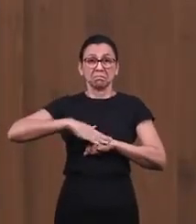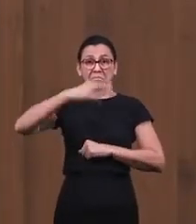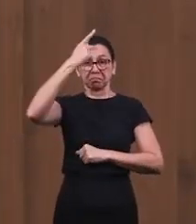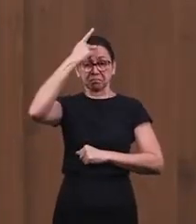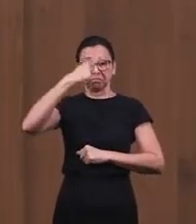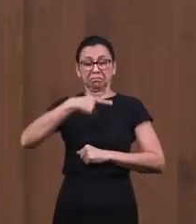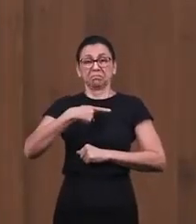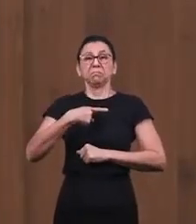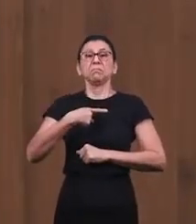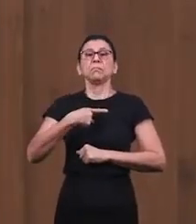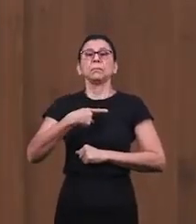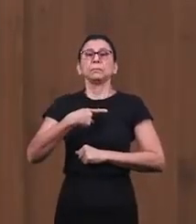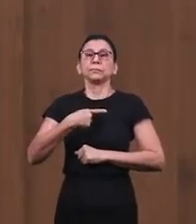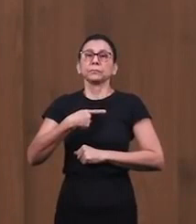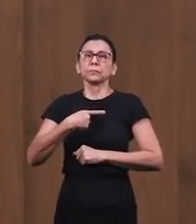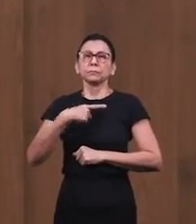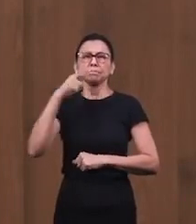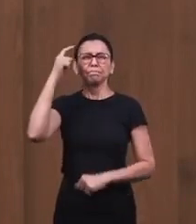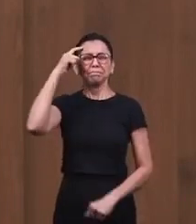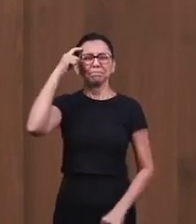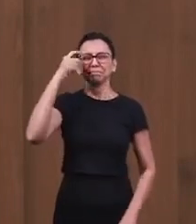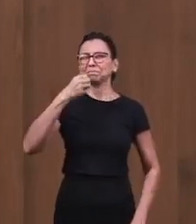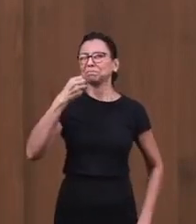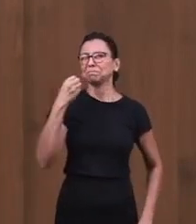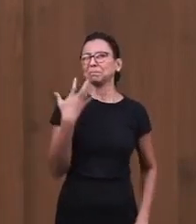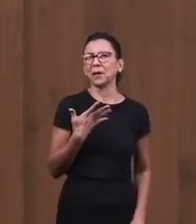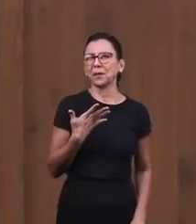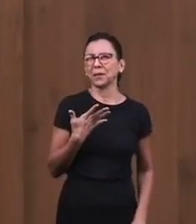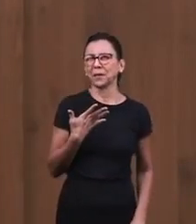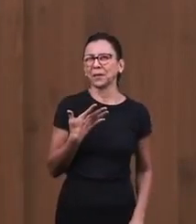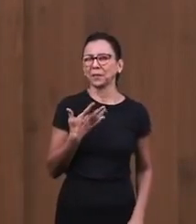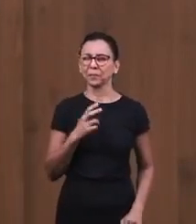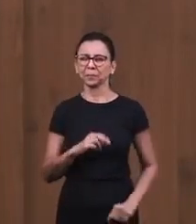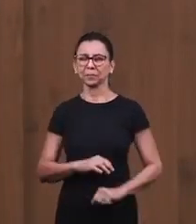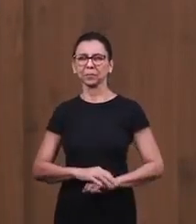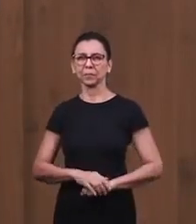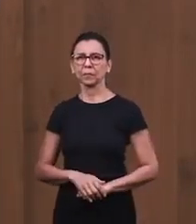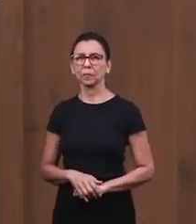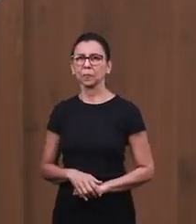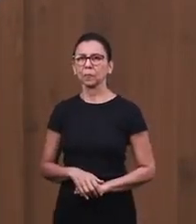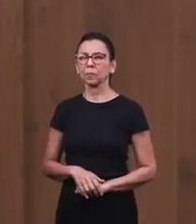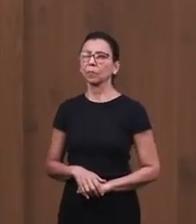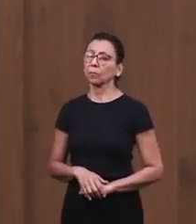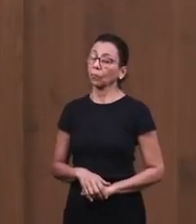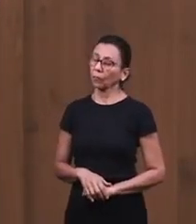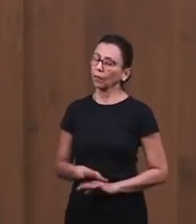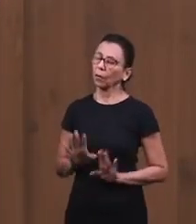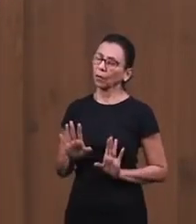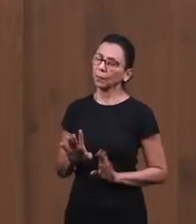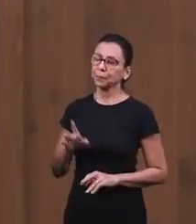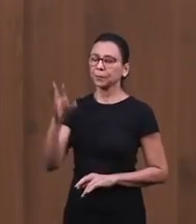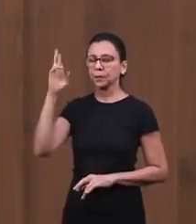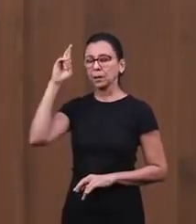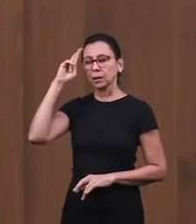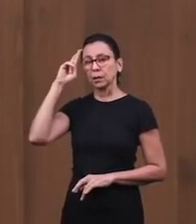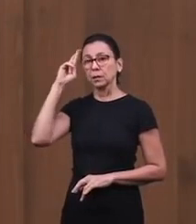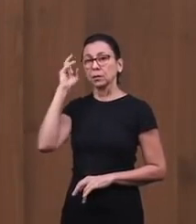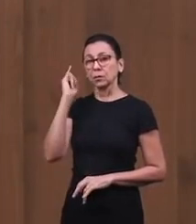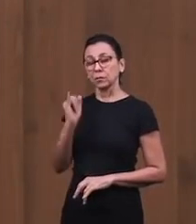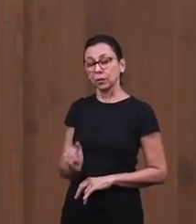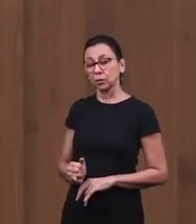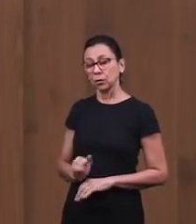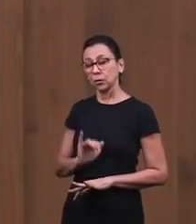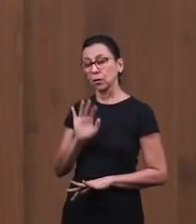whatever they wanted. And they thought that that would be great for them. But the Lord said, look, the enemy will enter